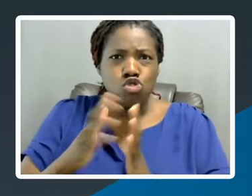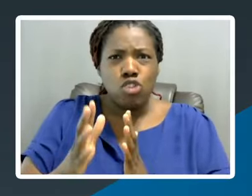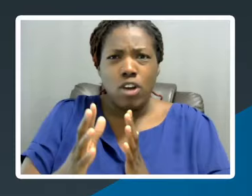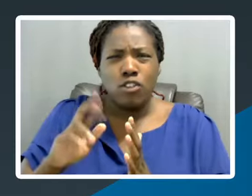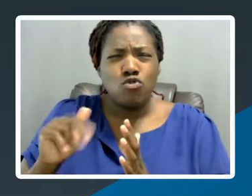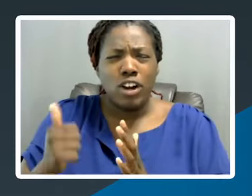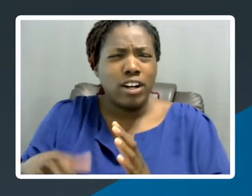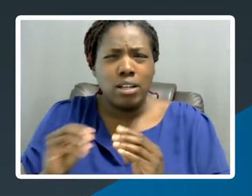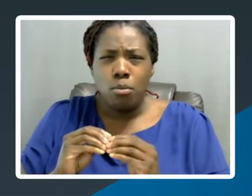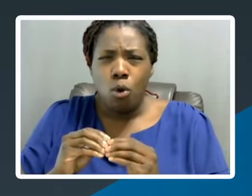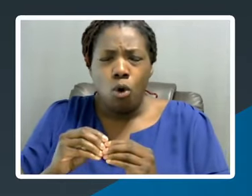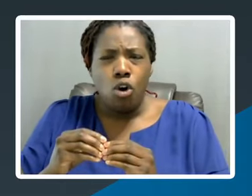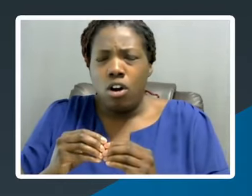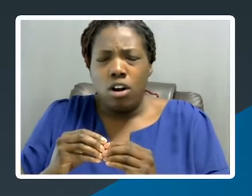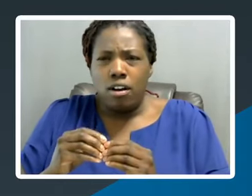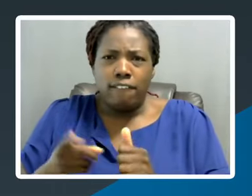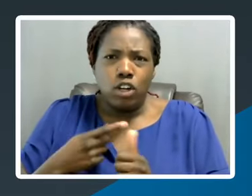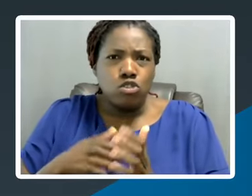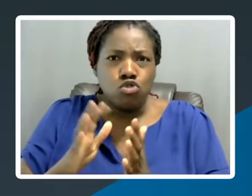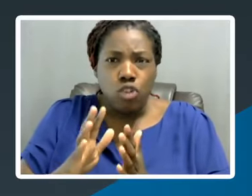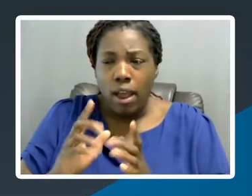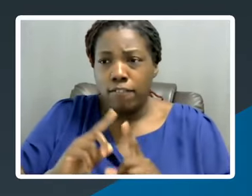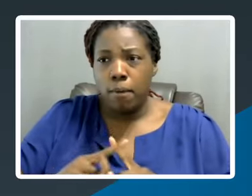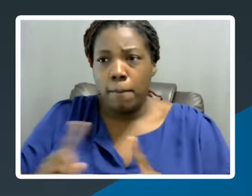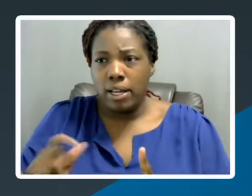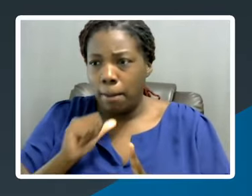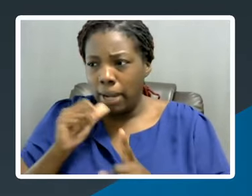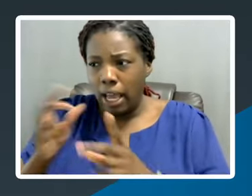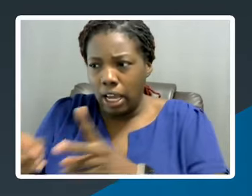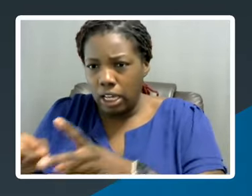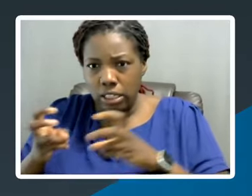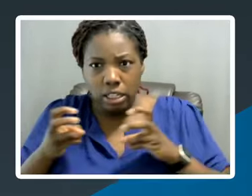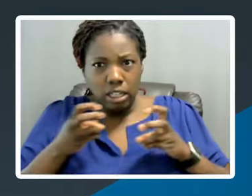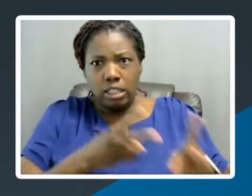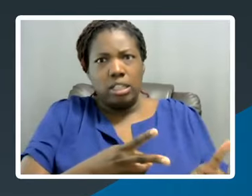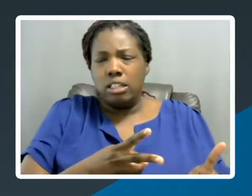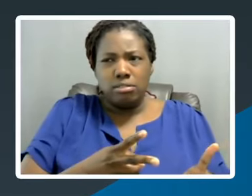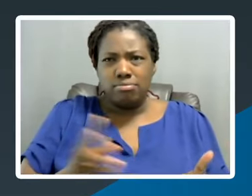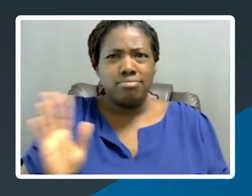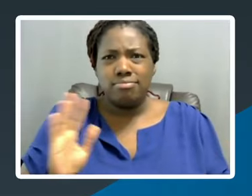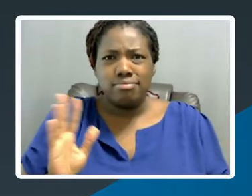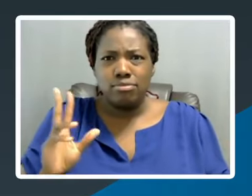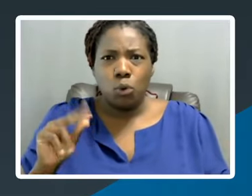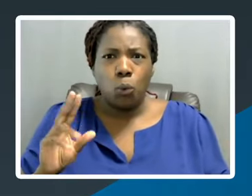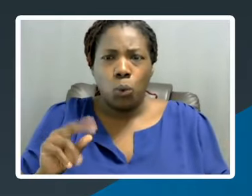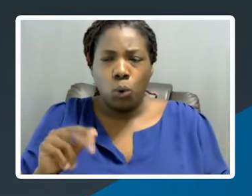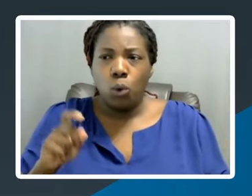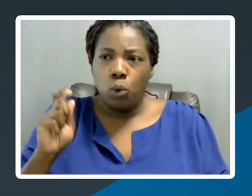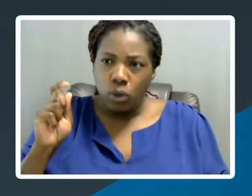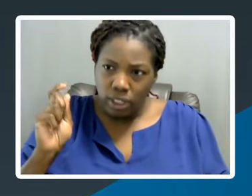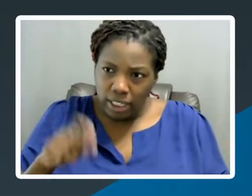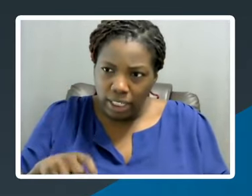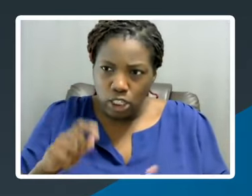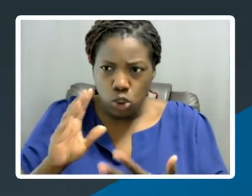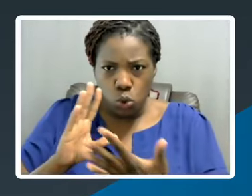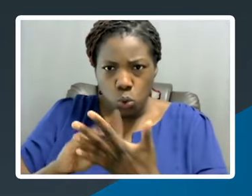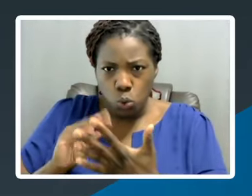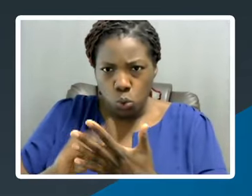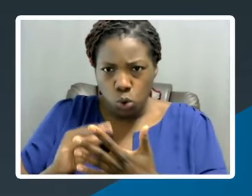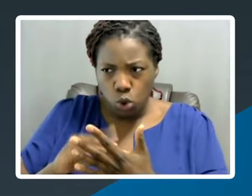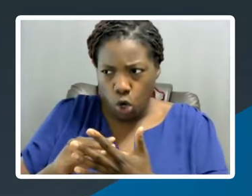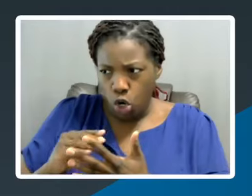anymore, but man, I'm not going to take what it wrote and just throw it out to the world. We need to be able to learn what AI is good at and